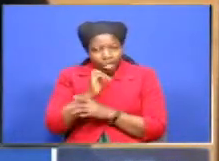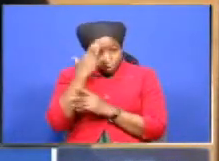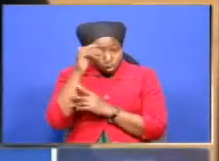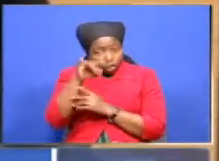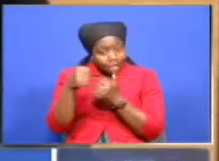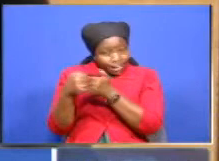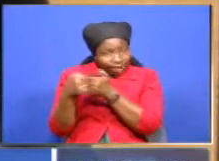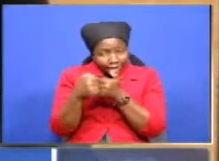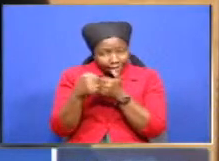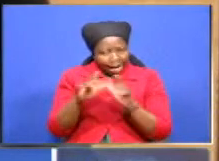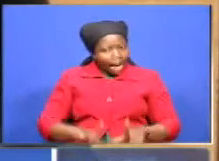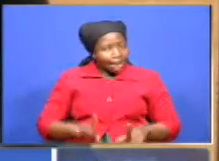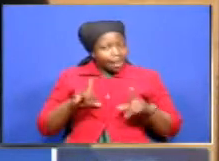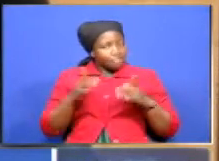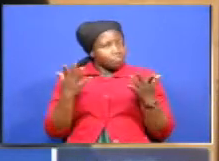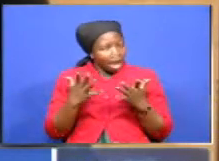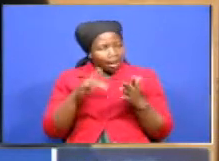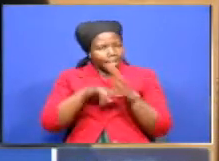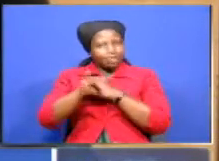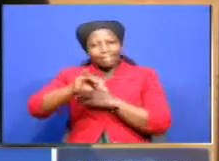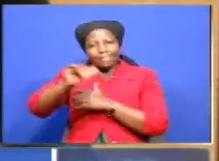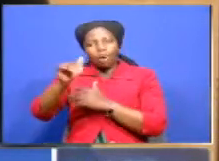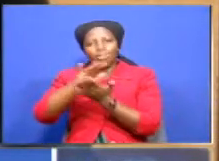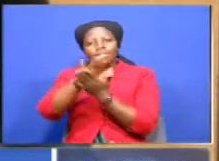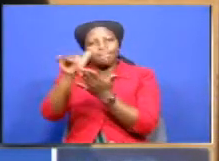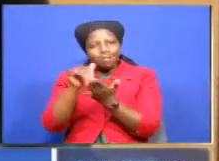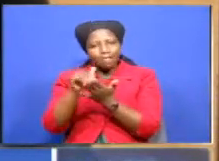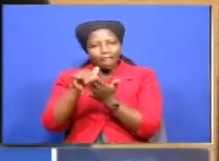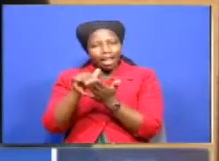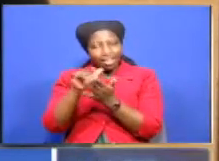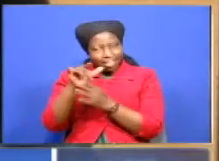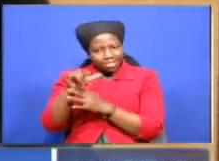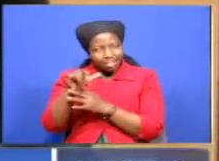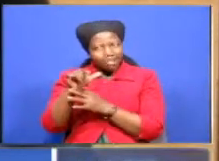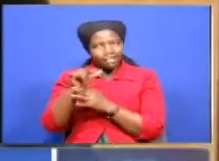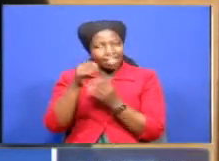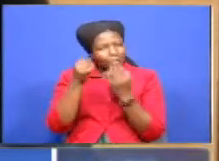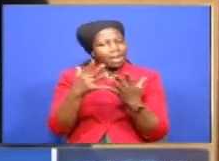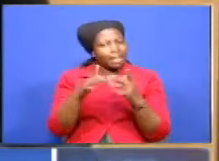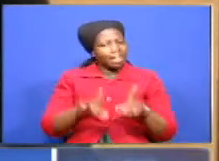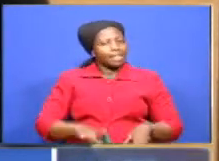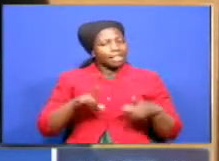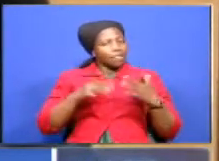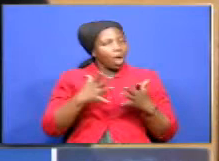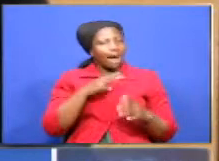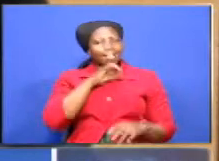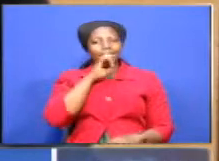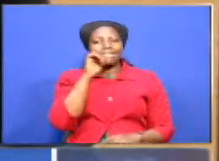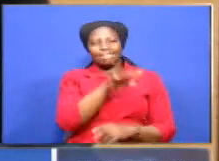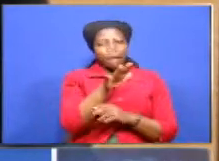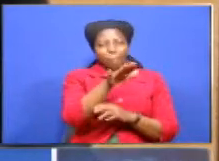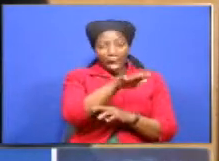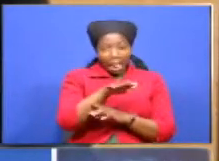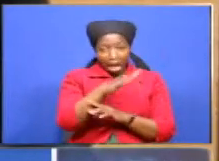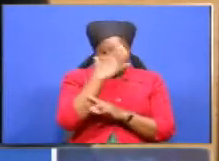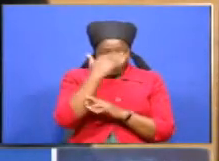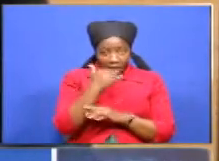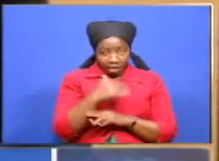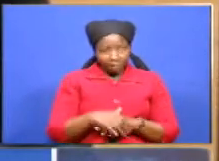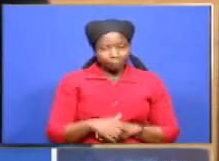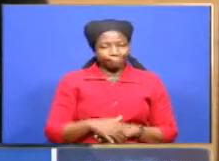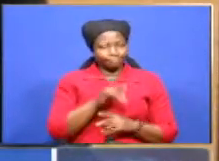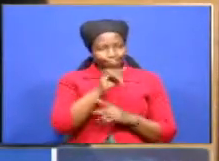are living within urban centers, but they mainly live within the informal settlement because they depend on the